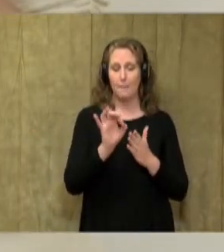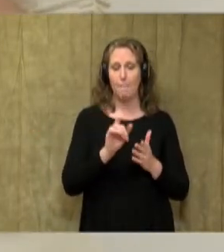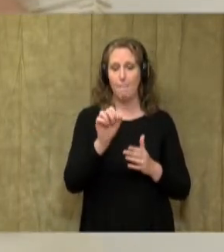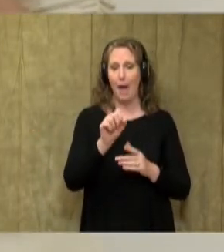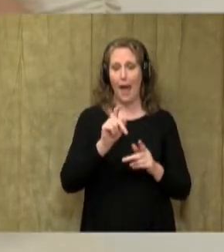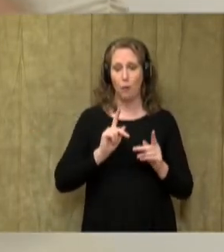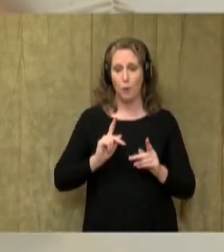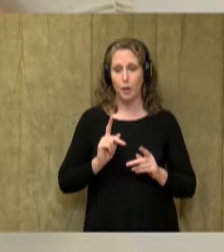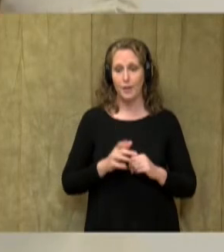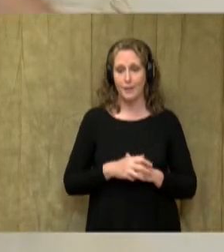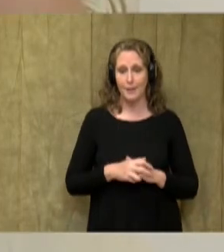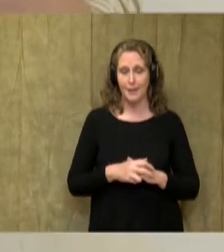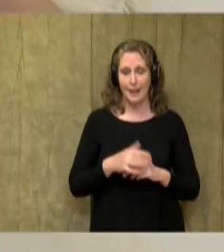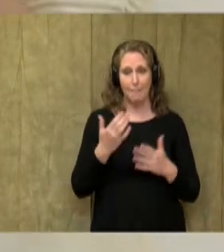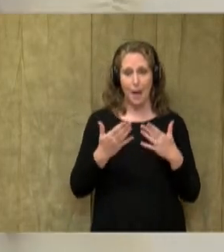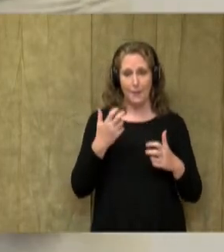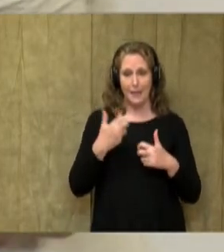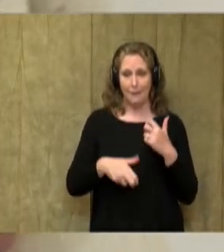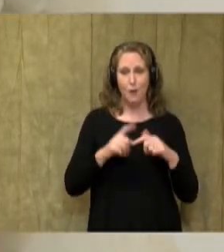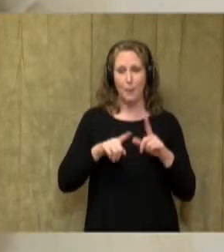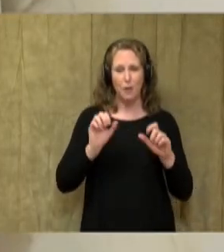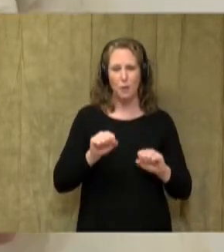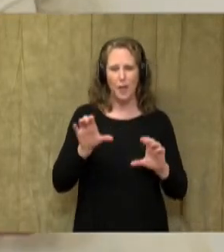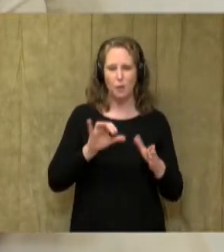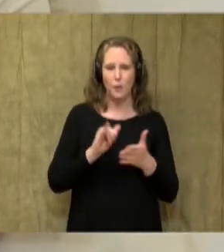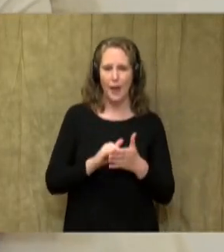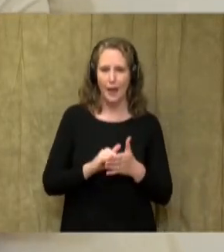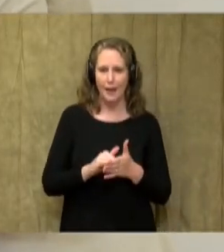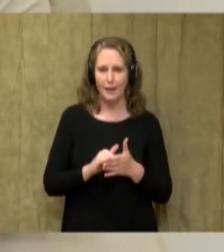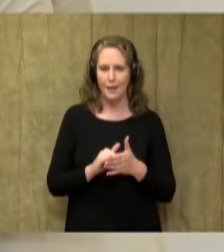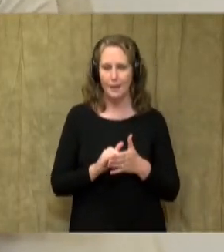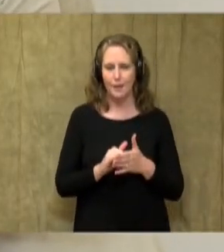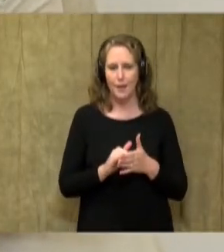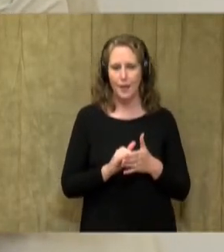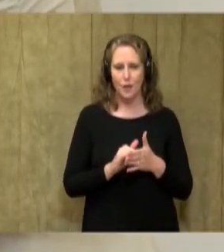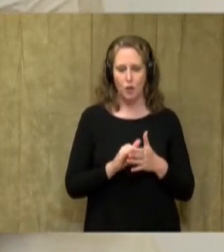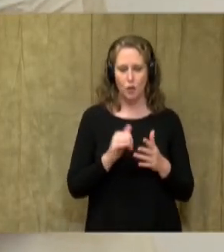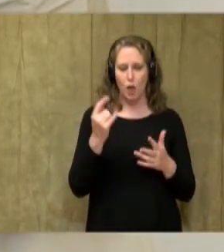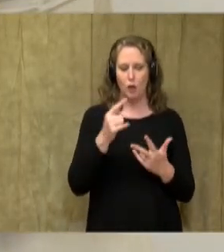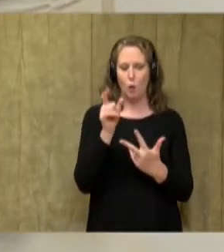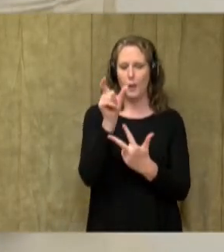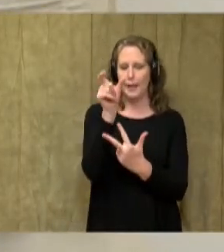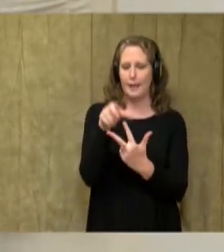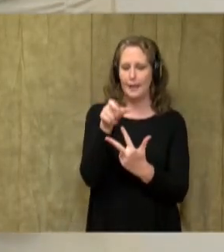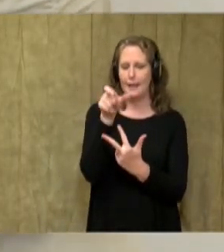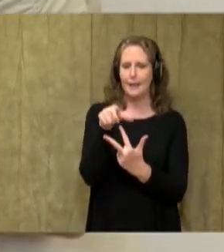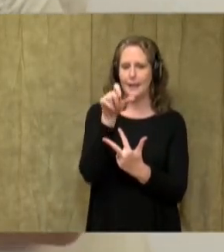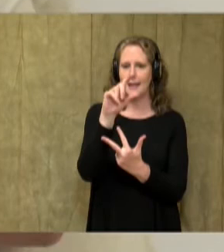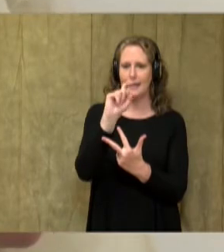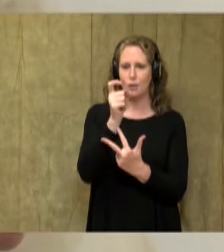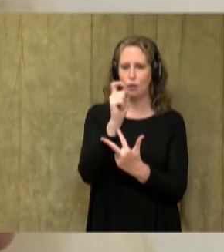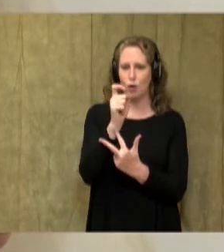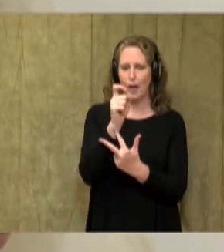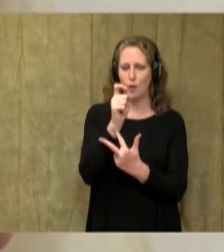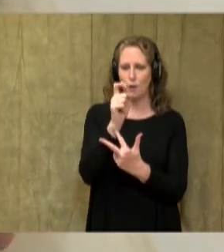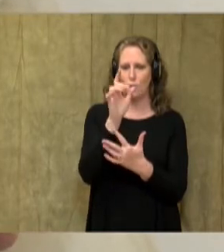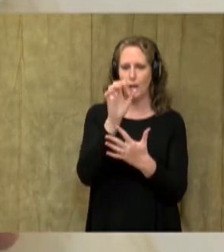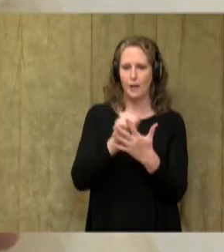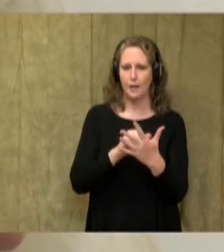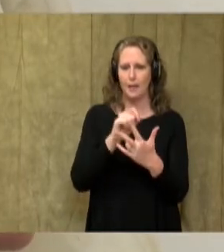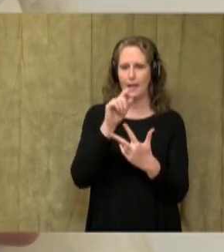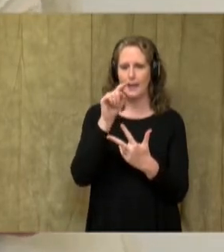Now, this might be a little difficult, but I know you can do it. So we're changing only the tens digit right now. So this would